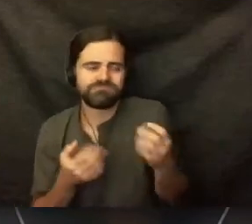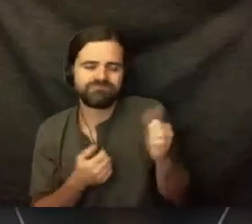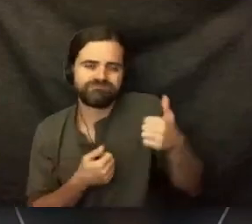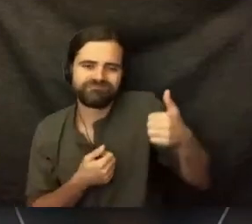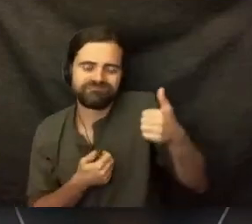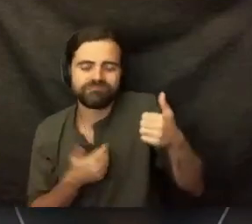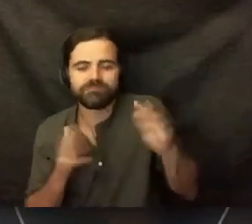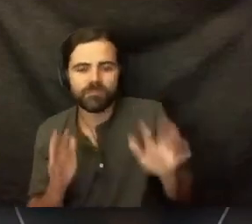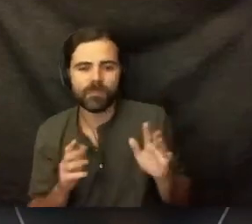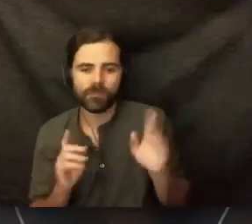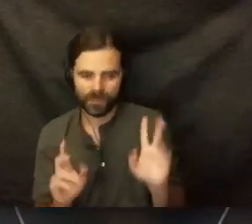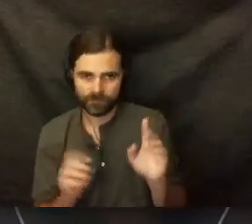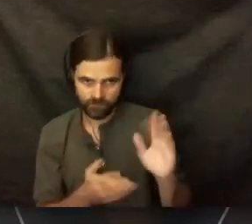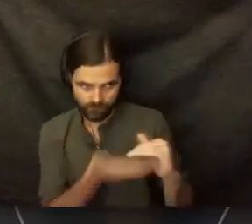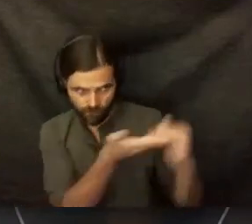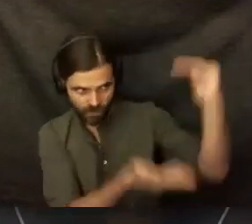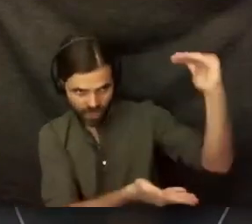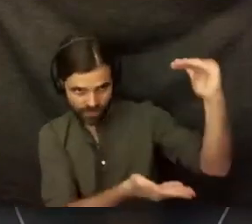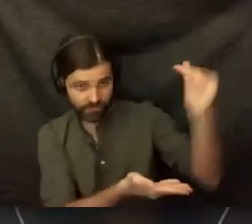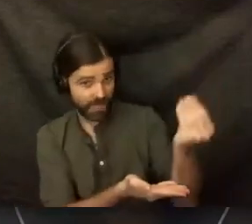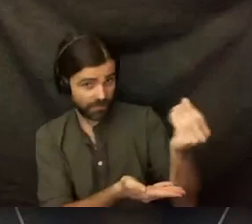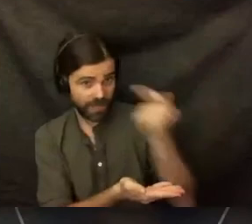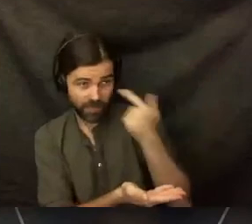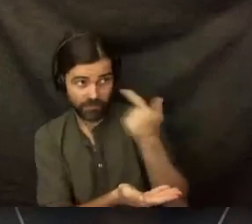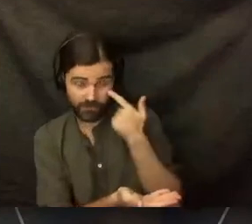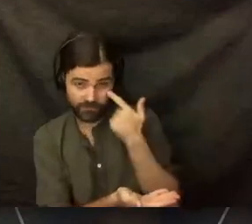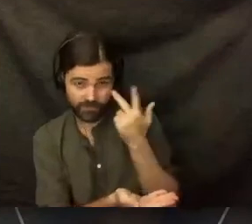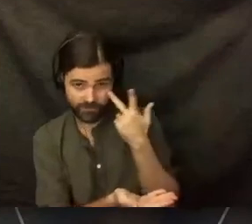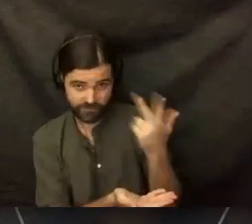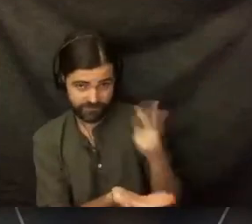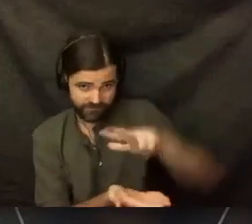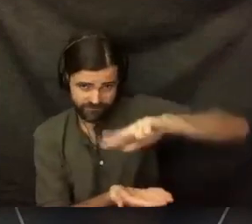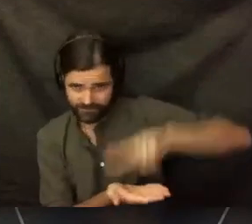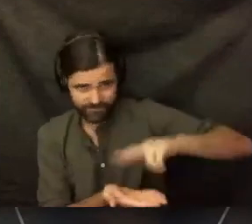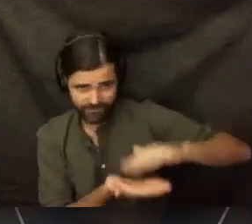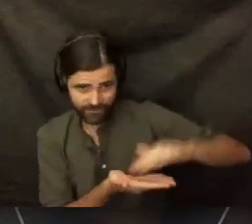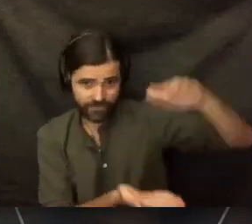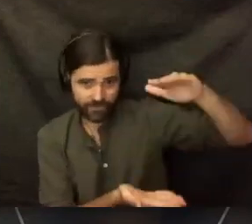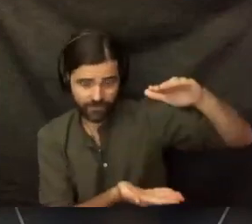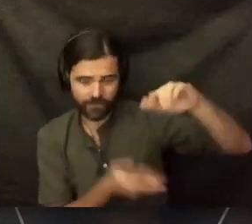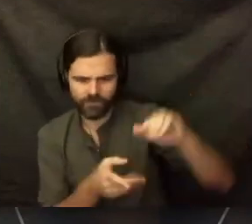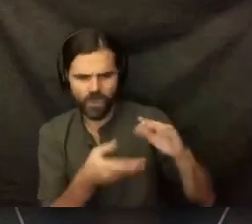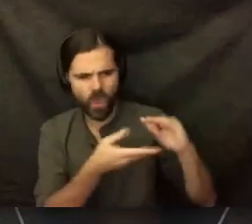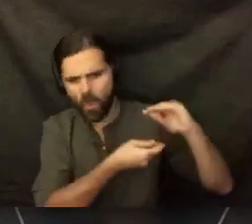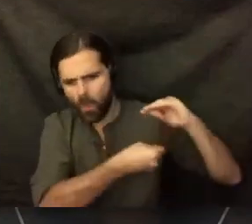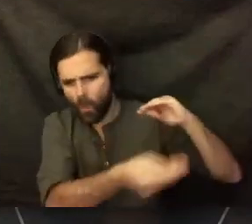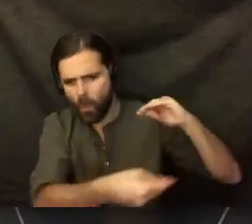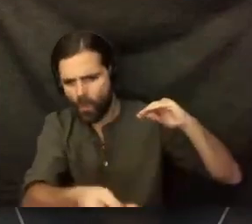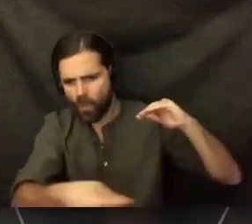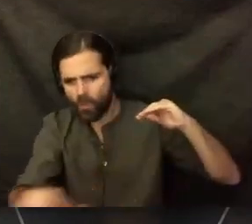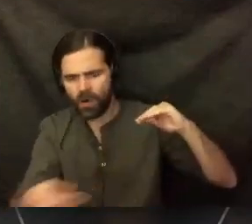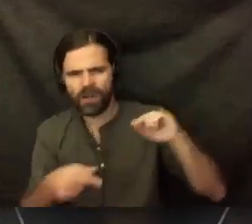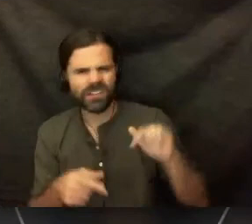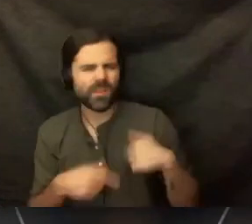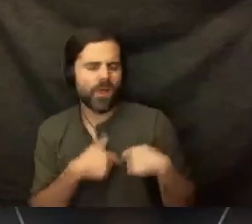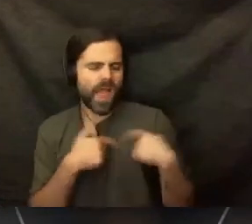scale of capital. Secondly, we have to recognize that for that scale of capital we deployed, this is not about voluntary ethics. This